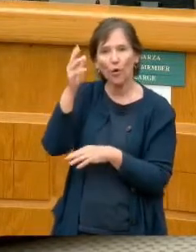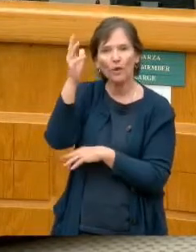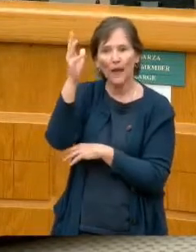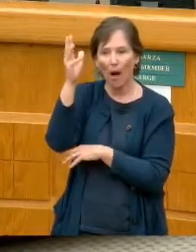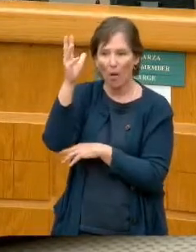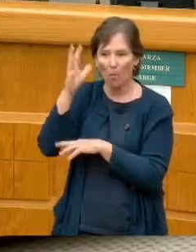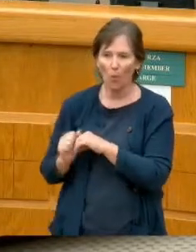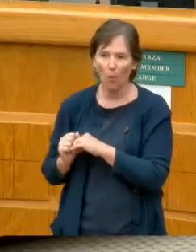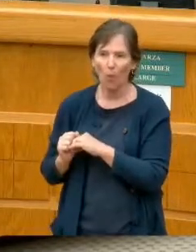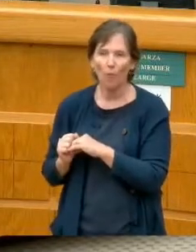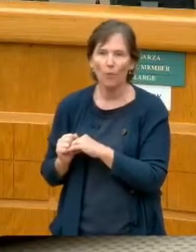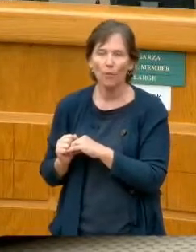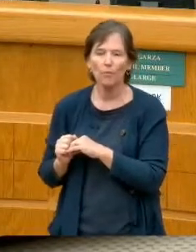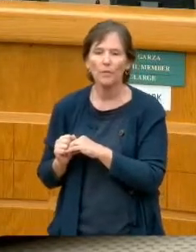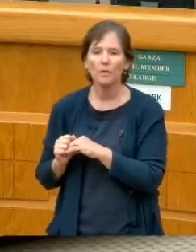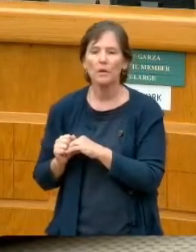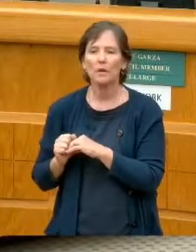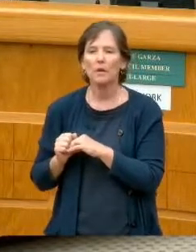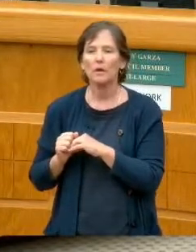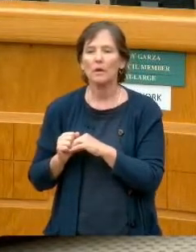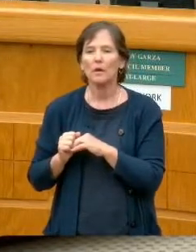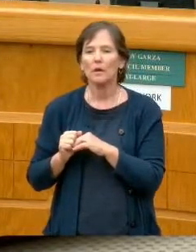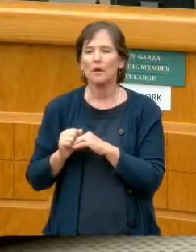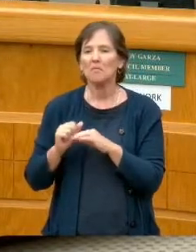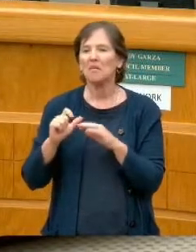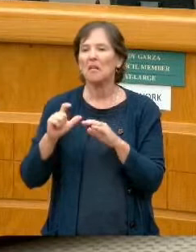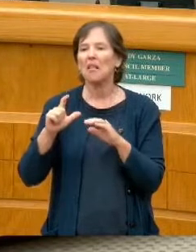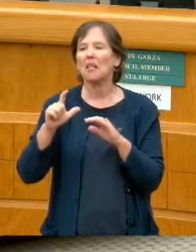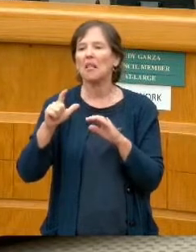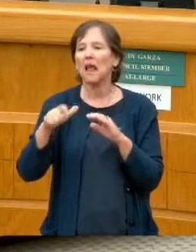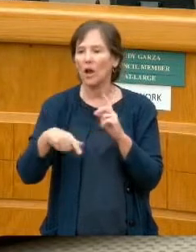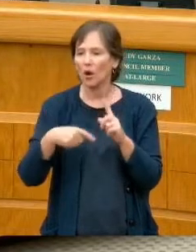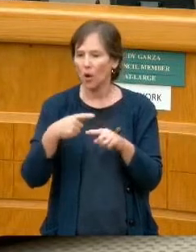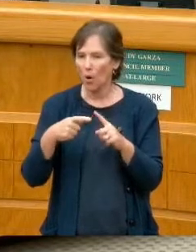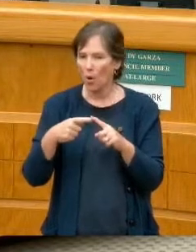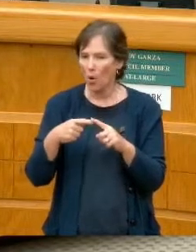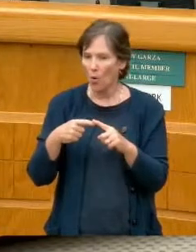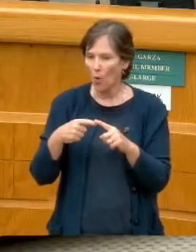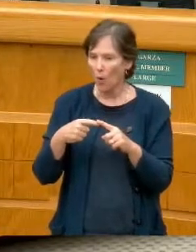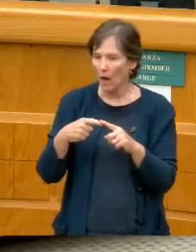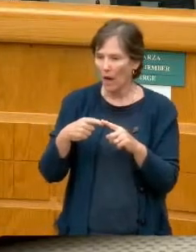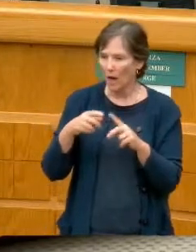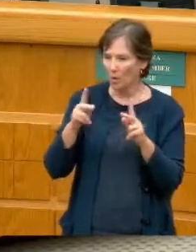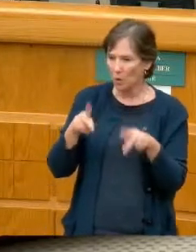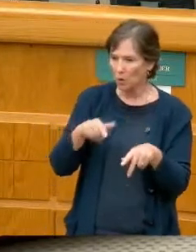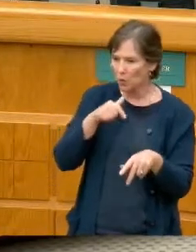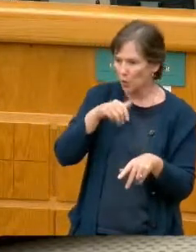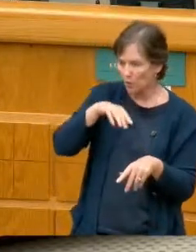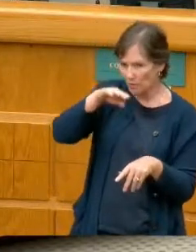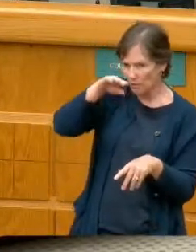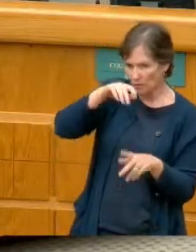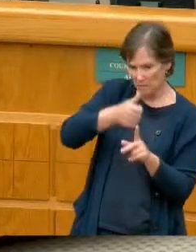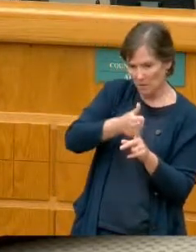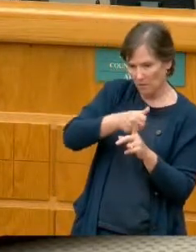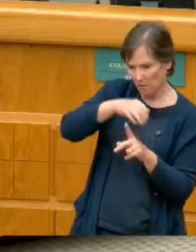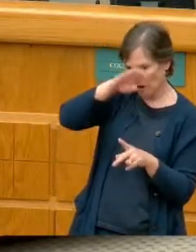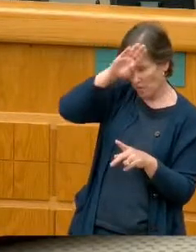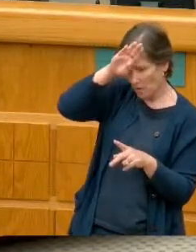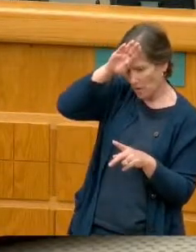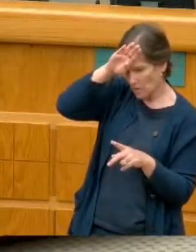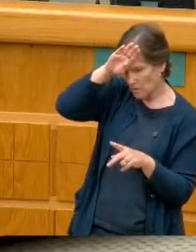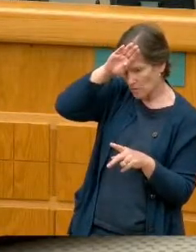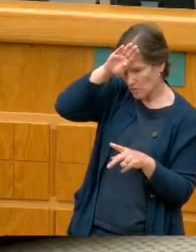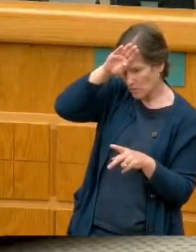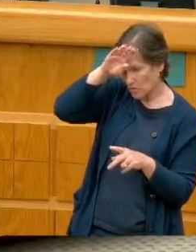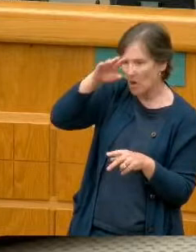to the fire station at the engine company, seen on Mike's helmet, he was expecting to ask about their fallen colleague,